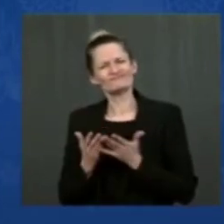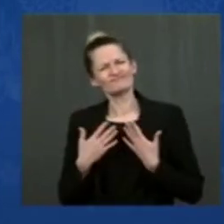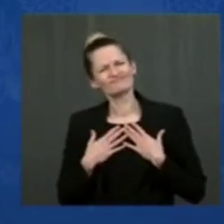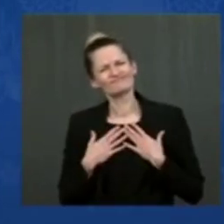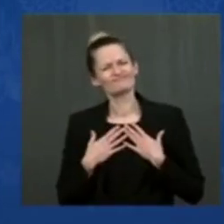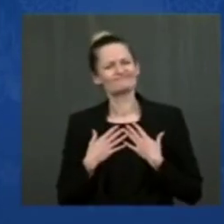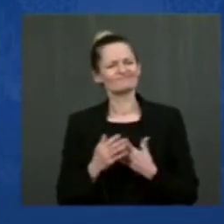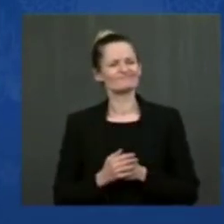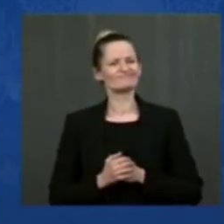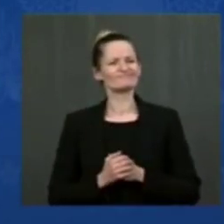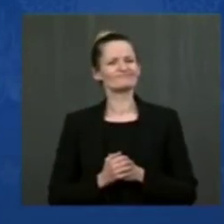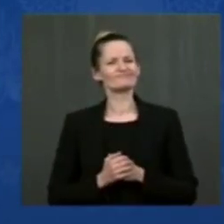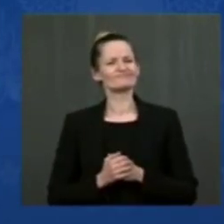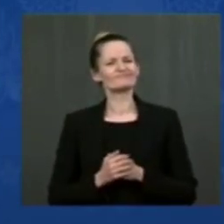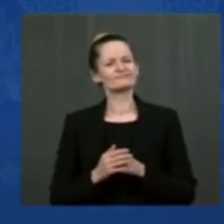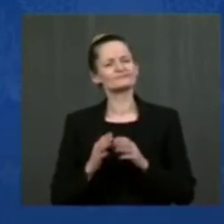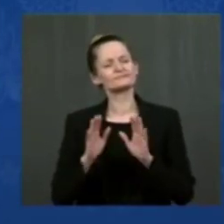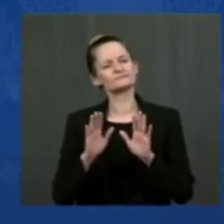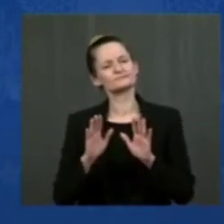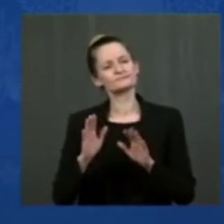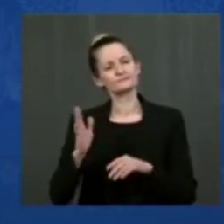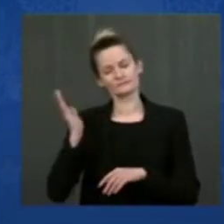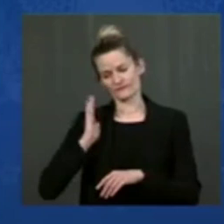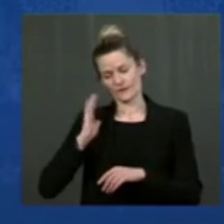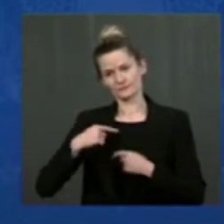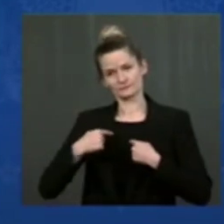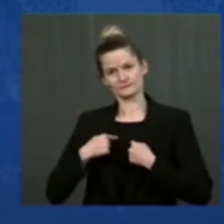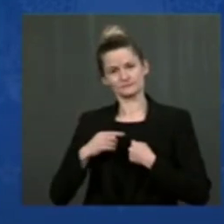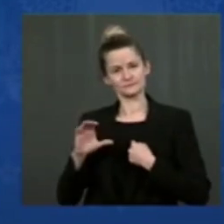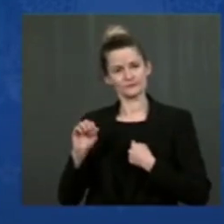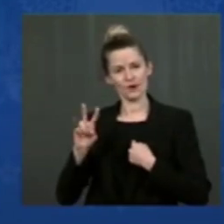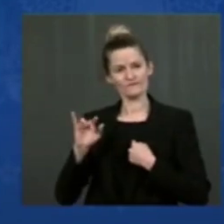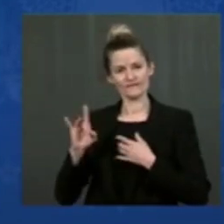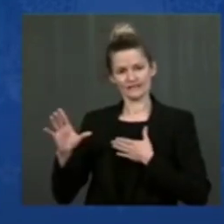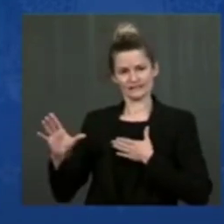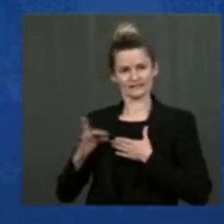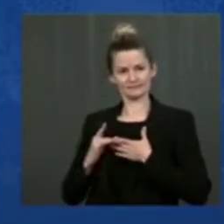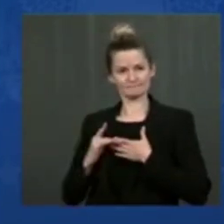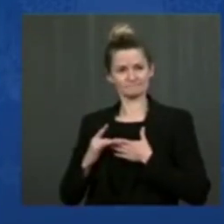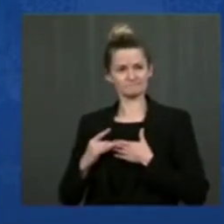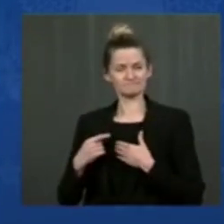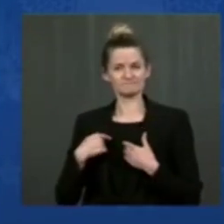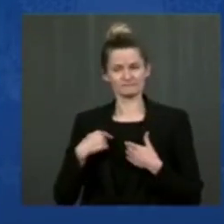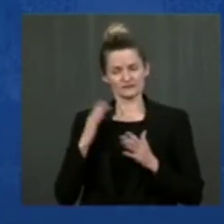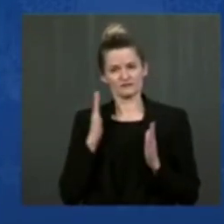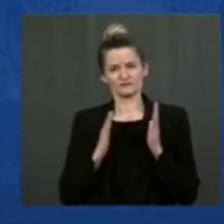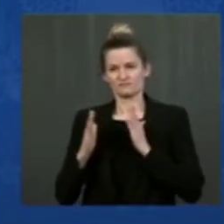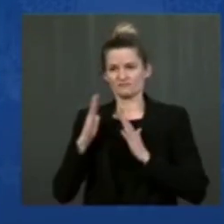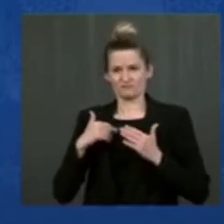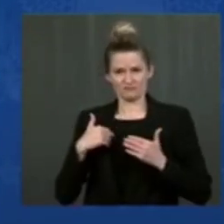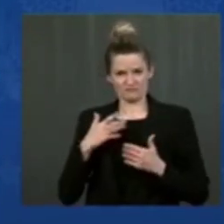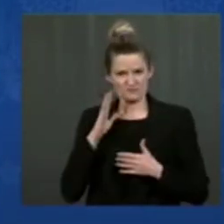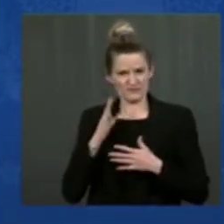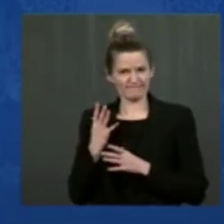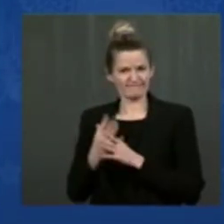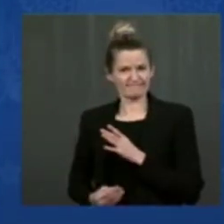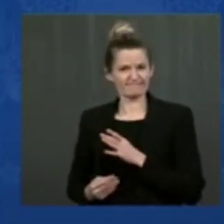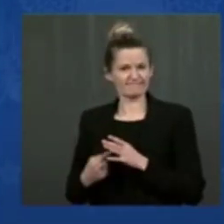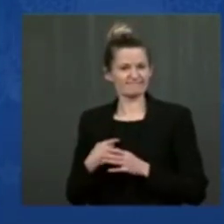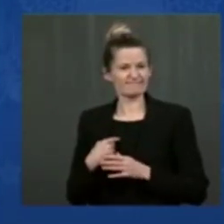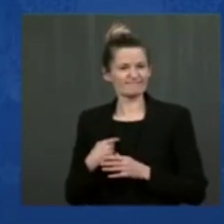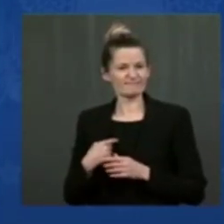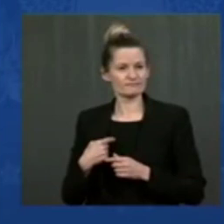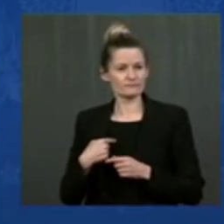When I had COVID, I was worried I wouldn't make it. If you are not vaccinated, I